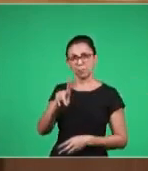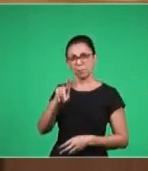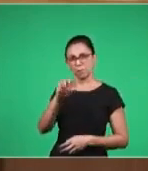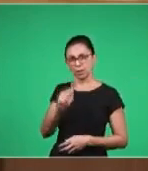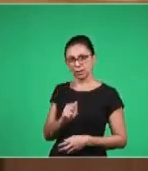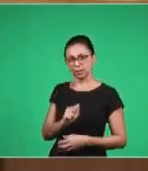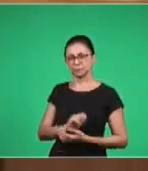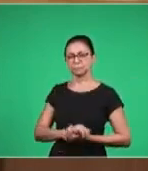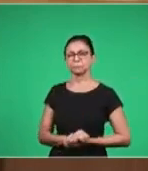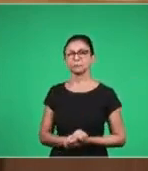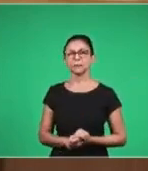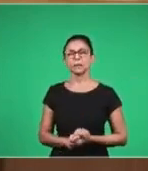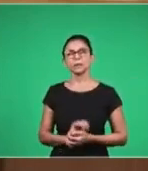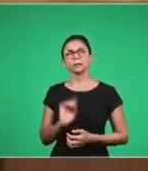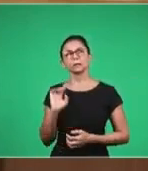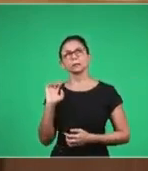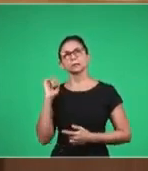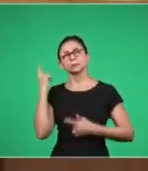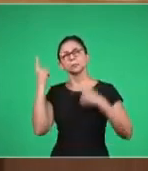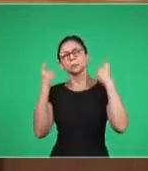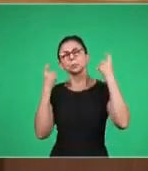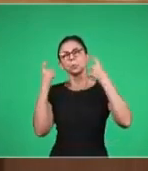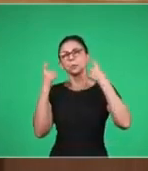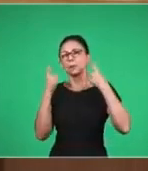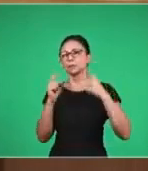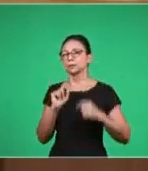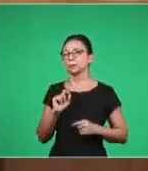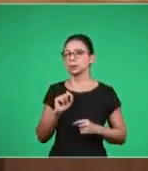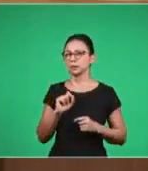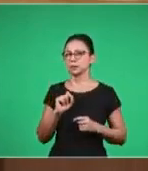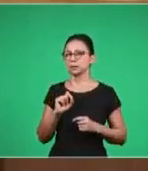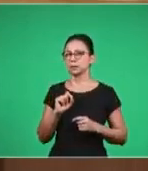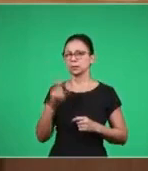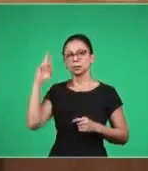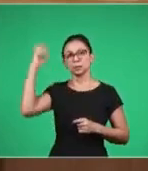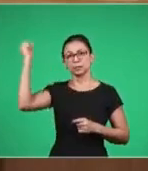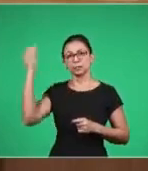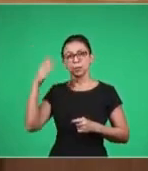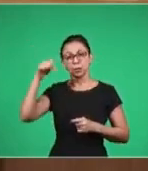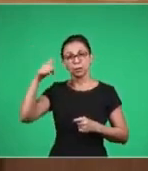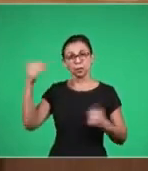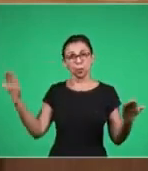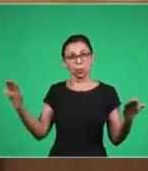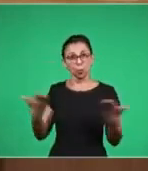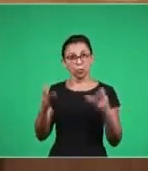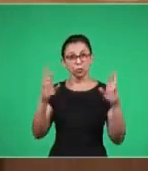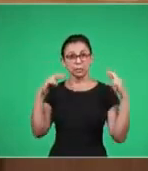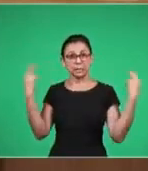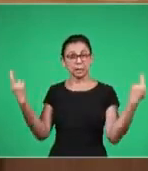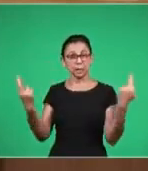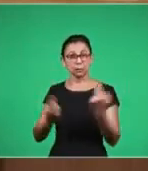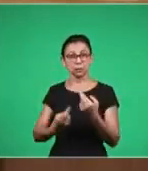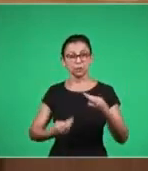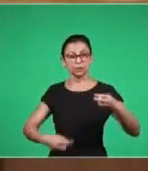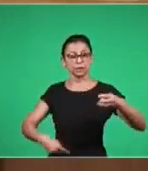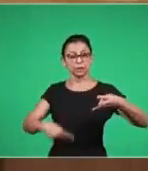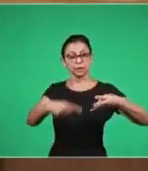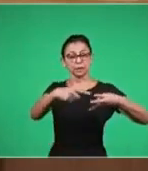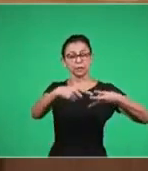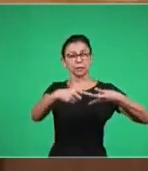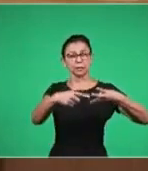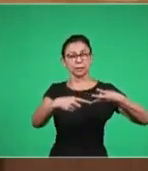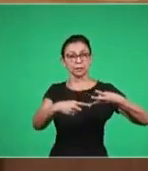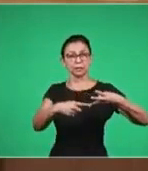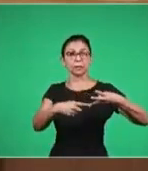is our concern, because today the Lord has revealed to us that this gathering here of